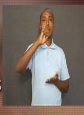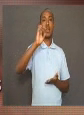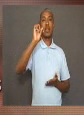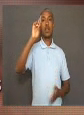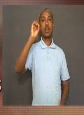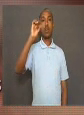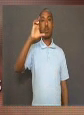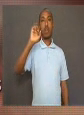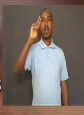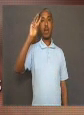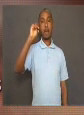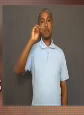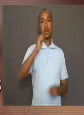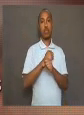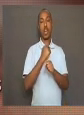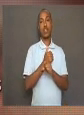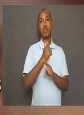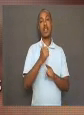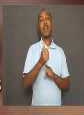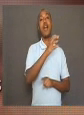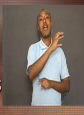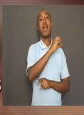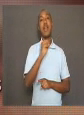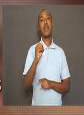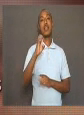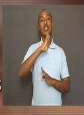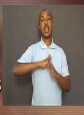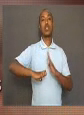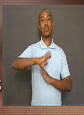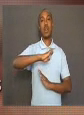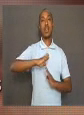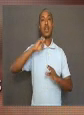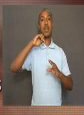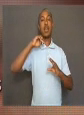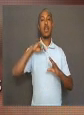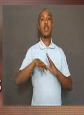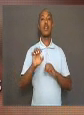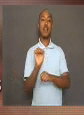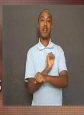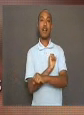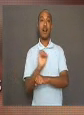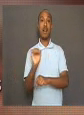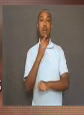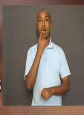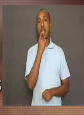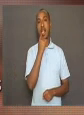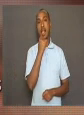the production of metals, and the electrolyte in car batteries.